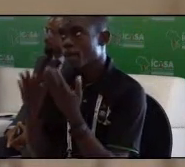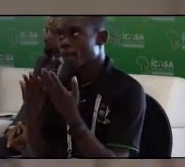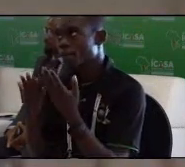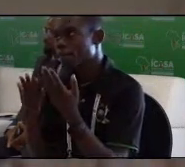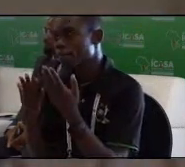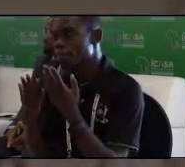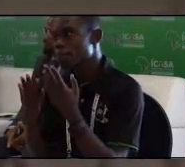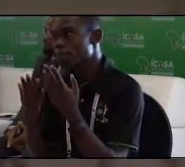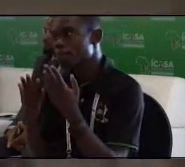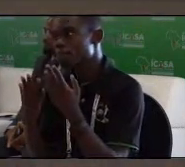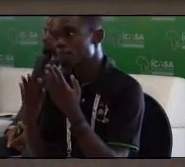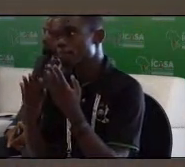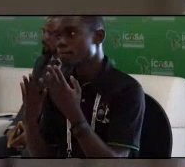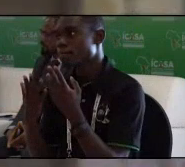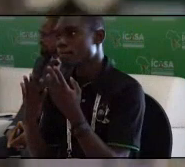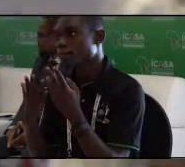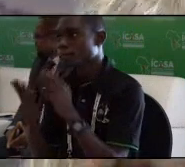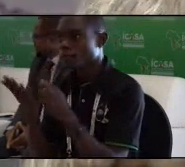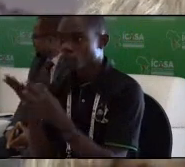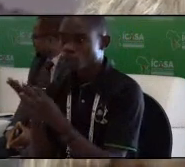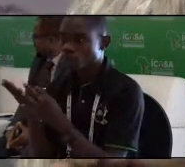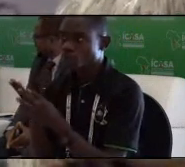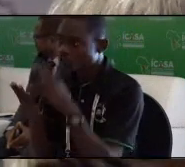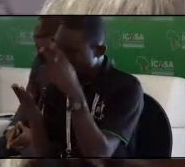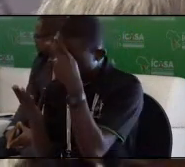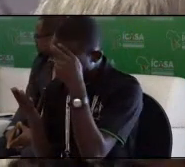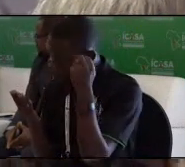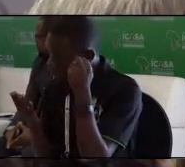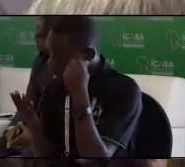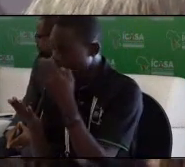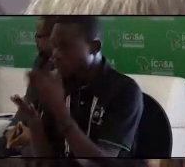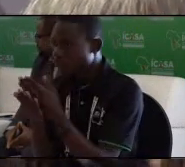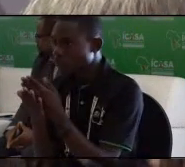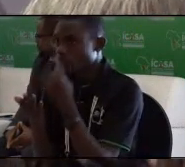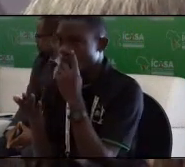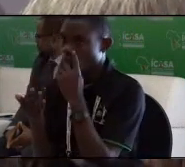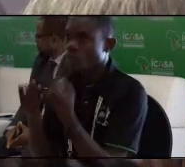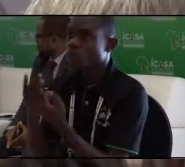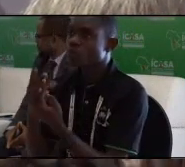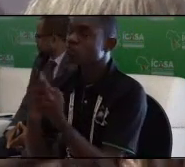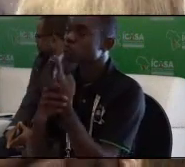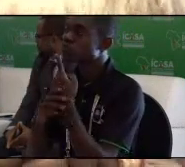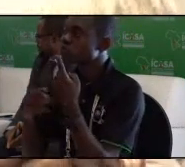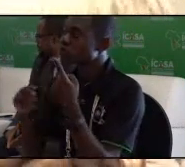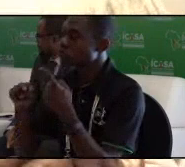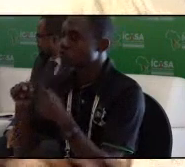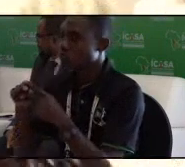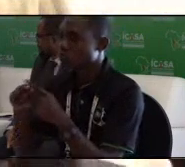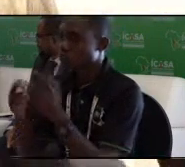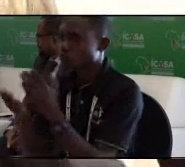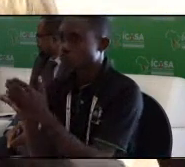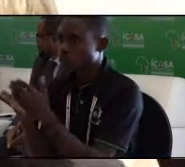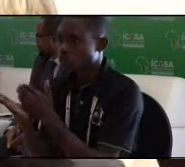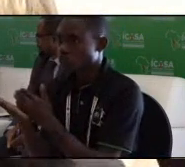what I can say is that for us, right from the start, when we developed our HIV